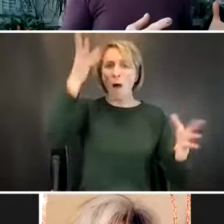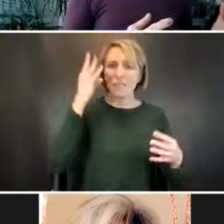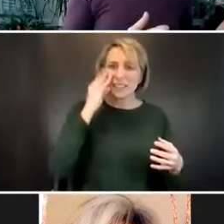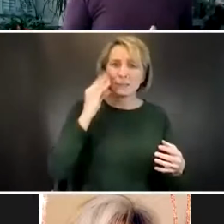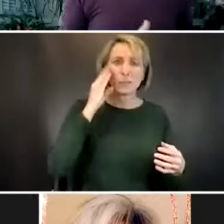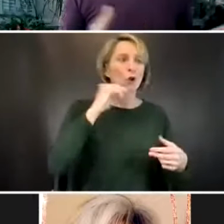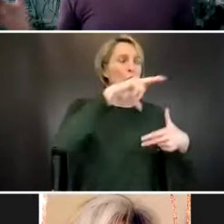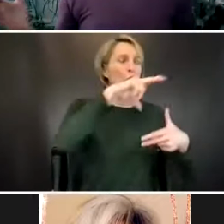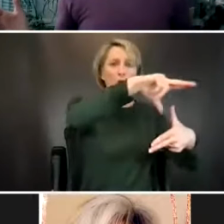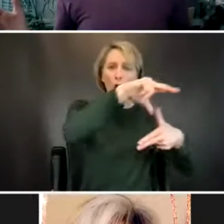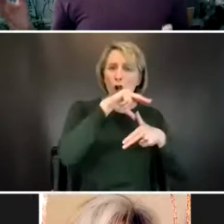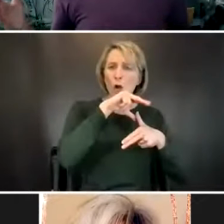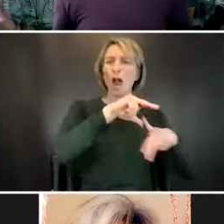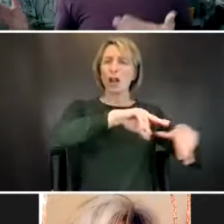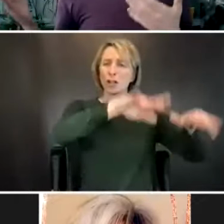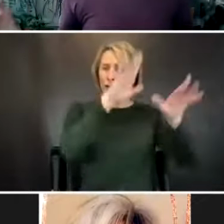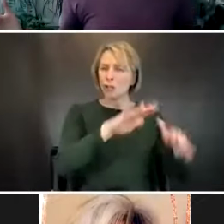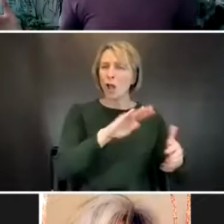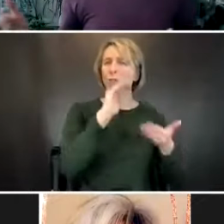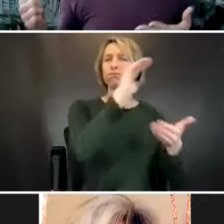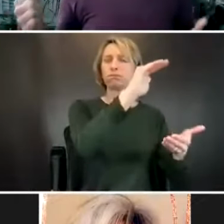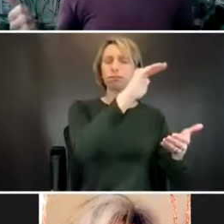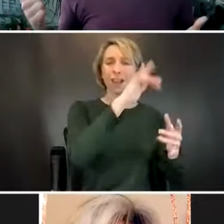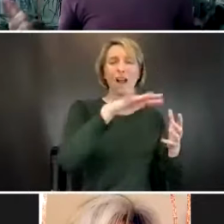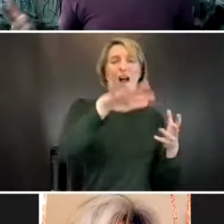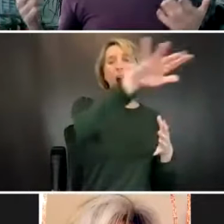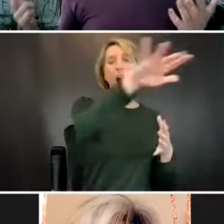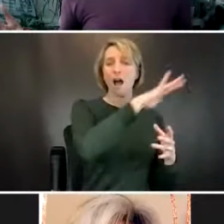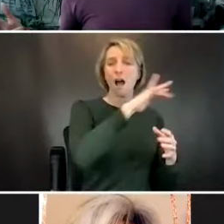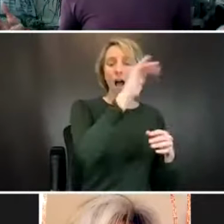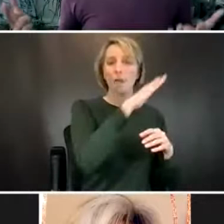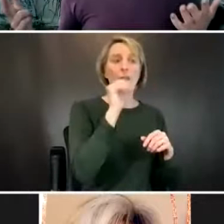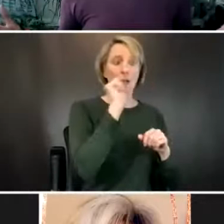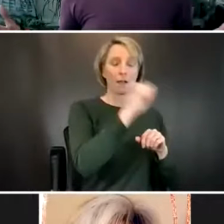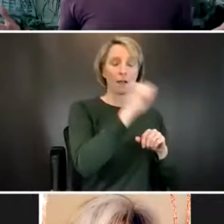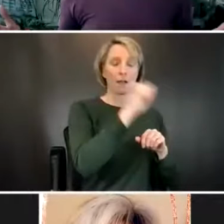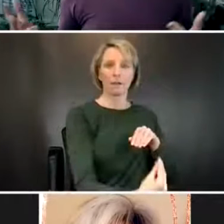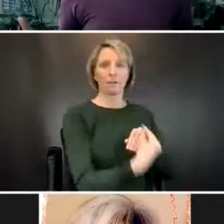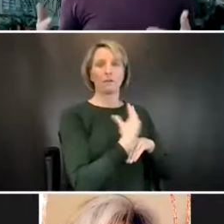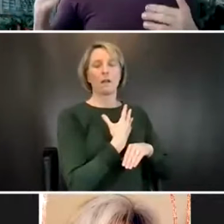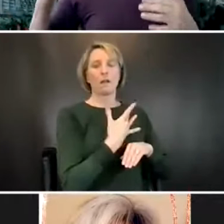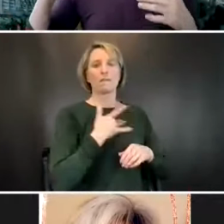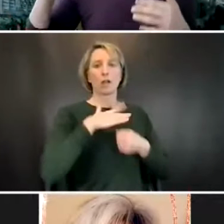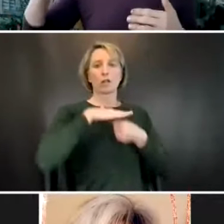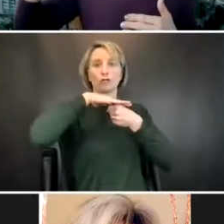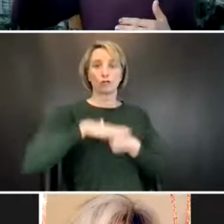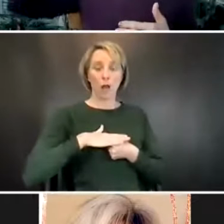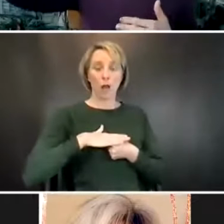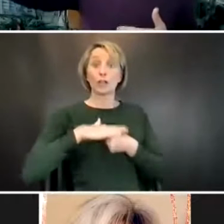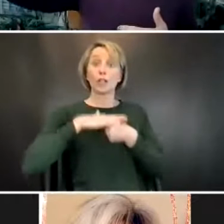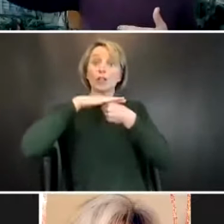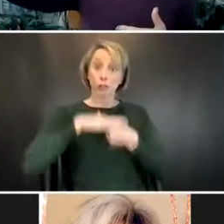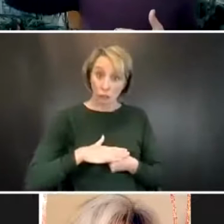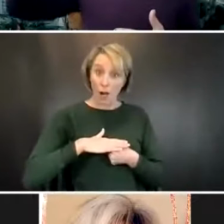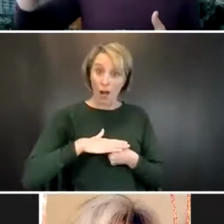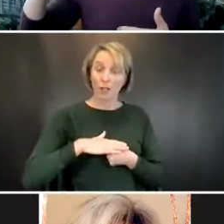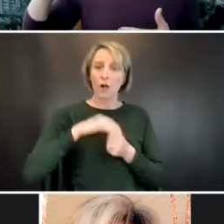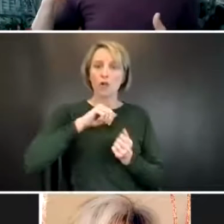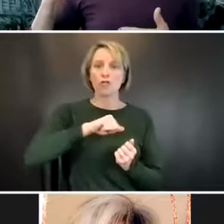Those stressors will kick off a stress response, that fight, flight, or freeze response. Again, there is a